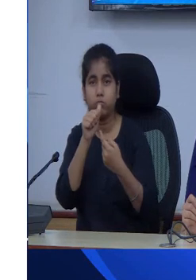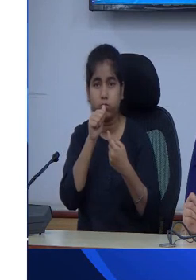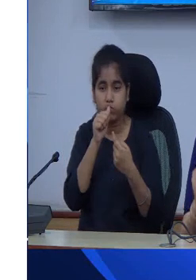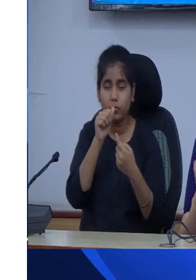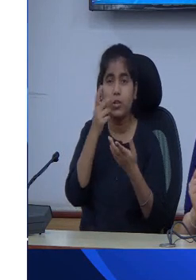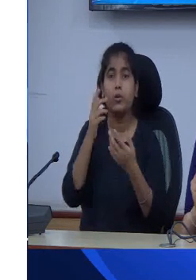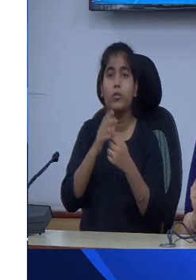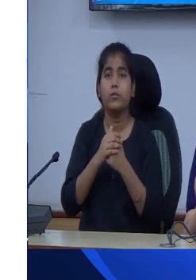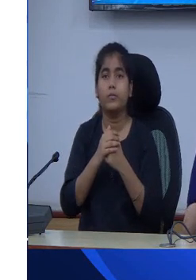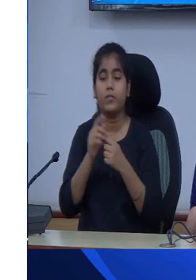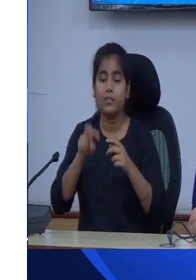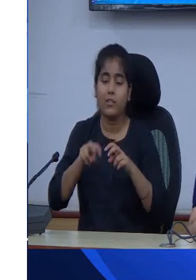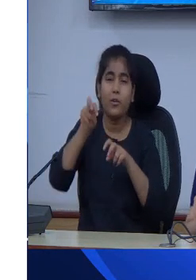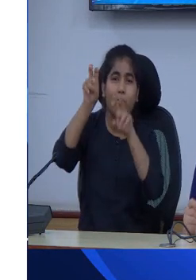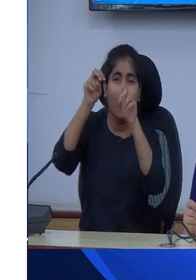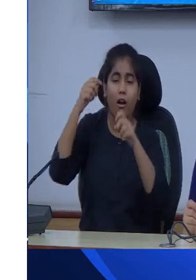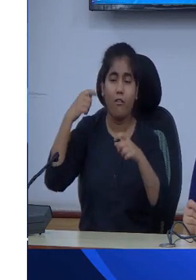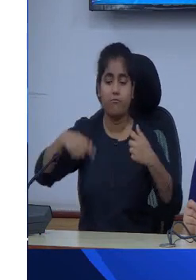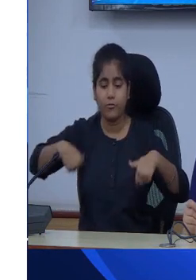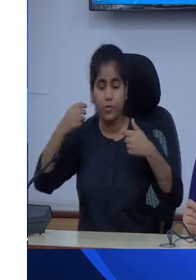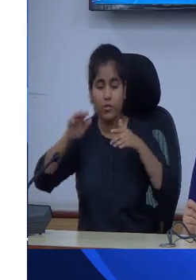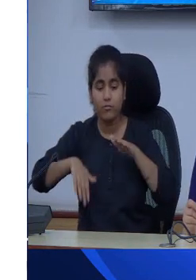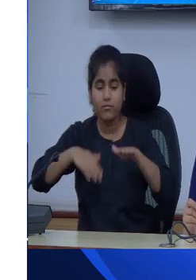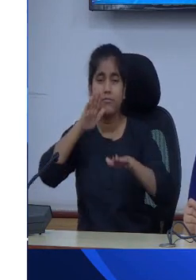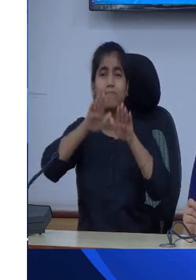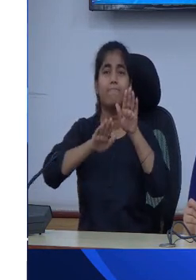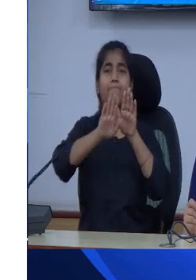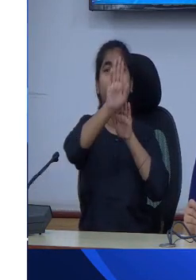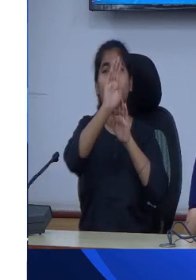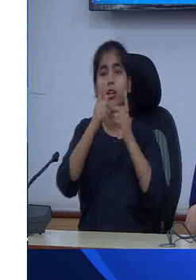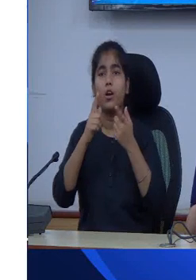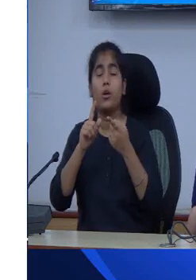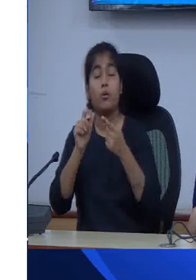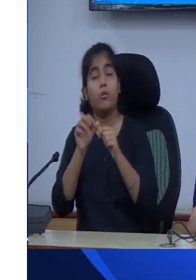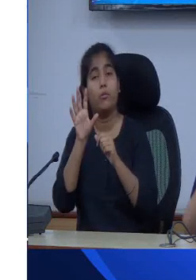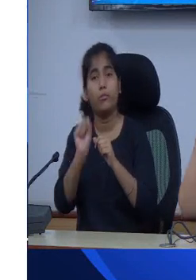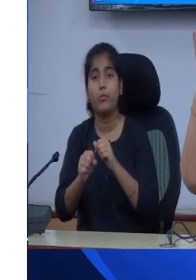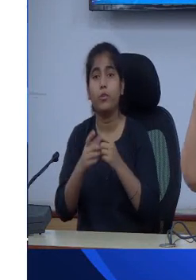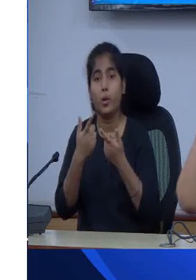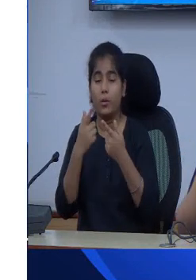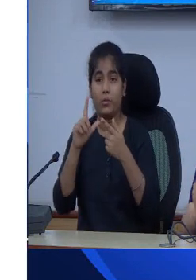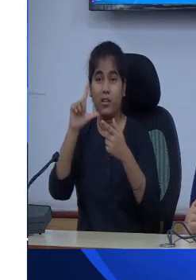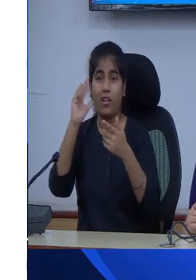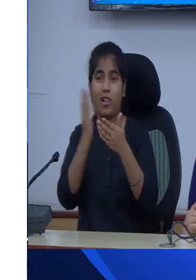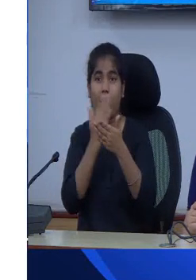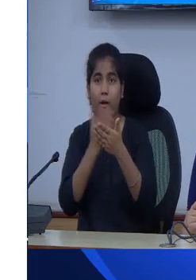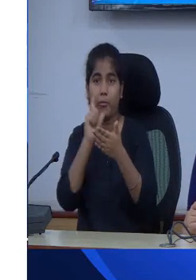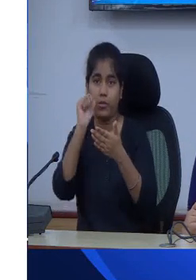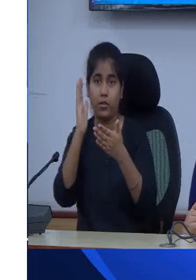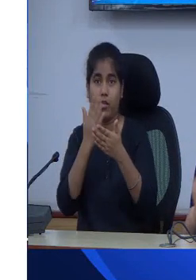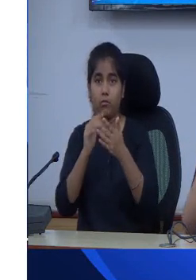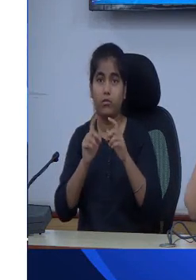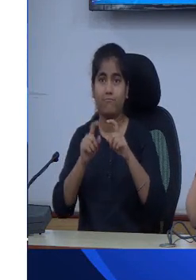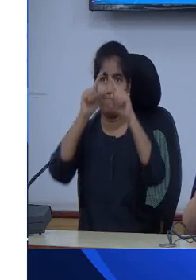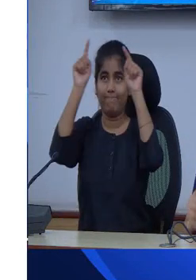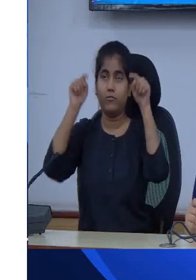to be accessible, the staircases, the ramps which have to be there in the appropriate manner, your library, I mean, can you access every book that